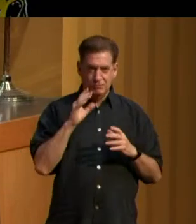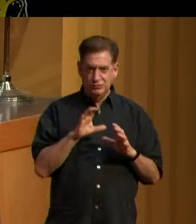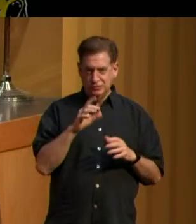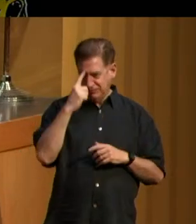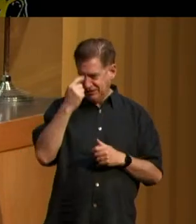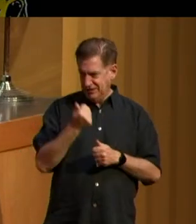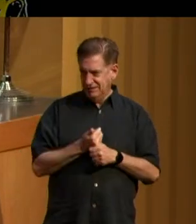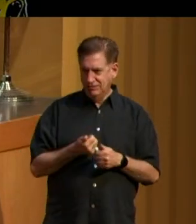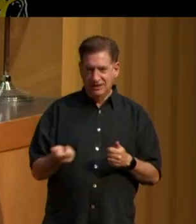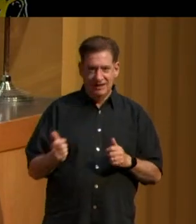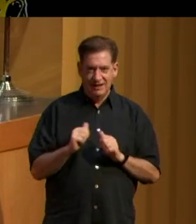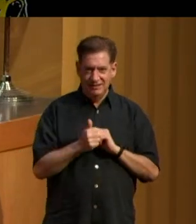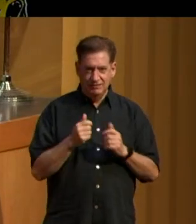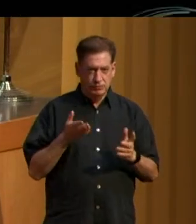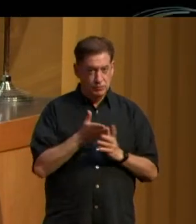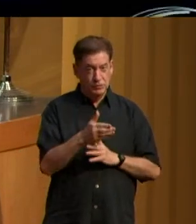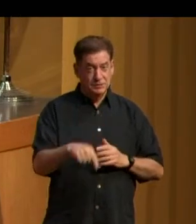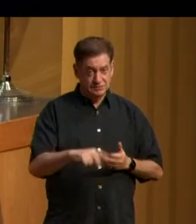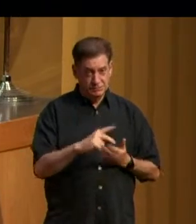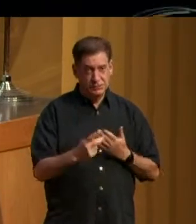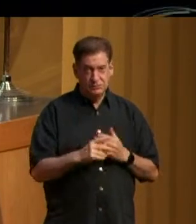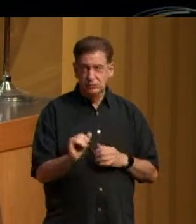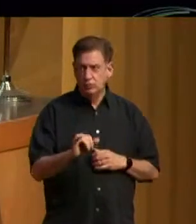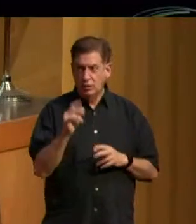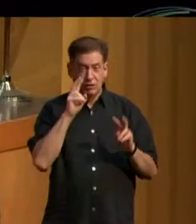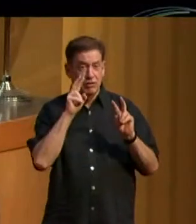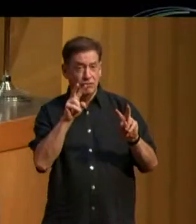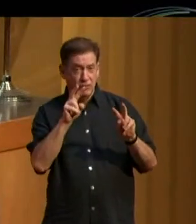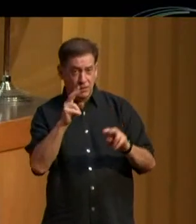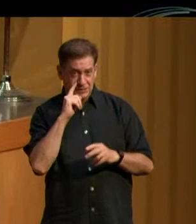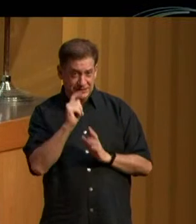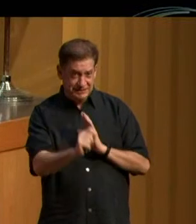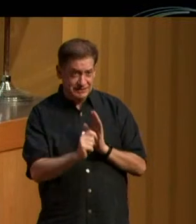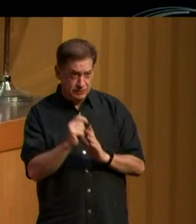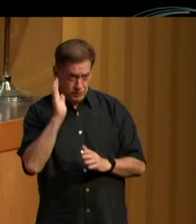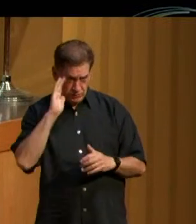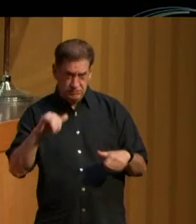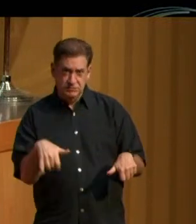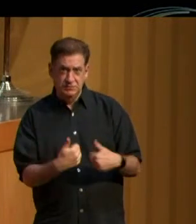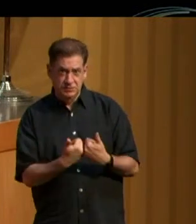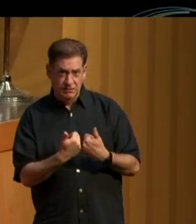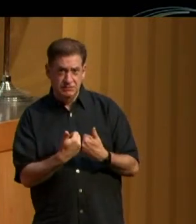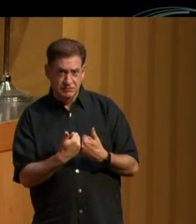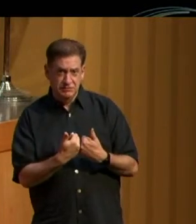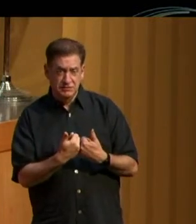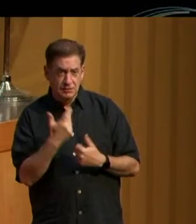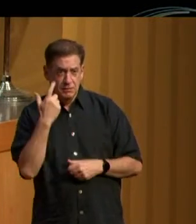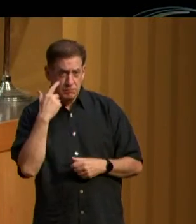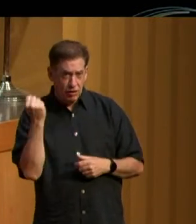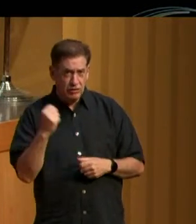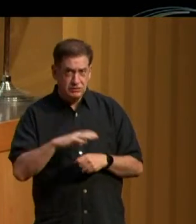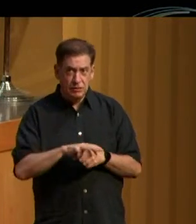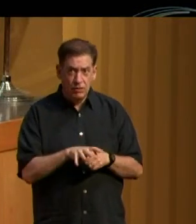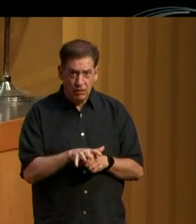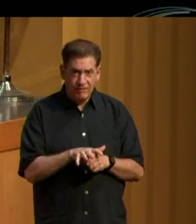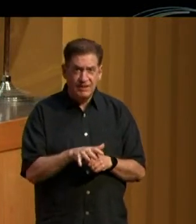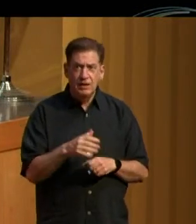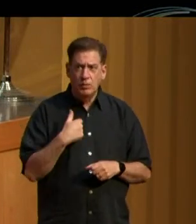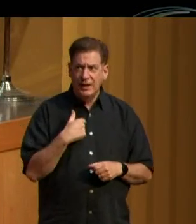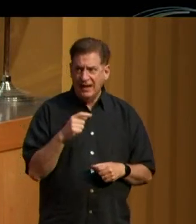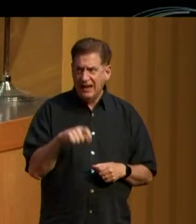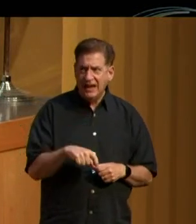athlete who comes through this program as well. We're looking forward to the season. It's going to be a challenge because of COVID, we've had